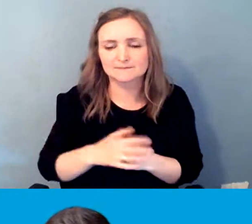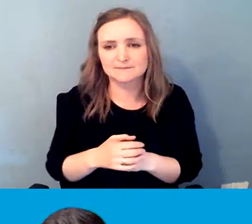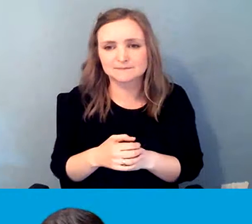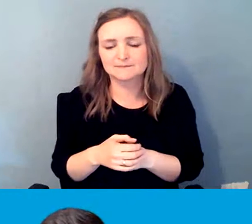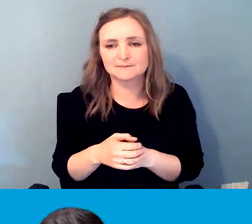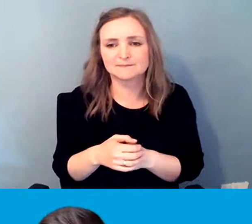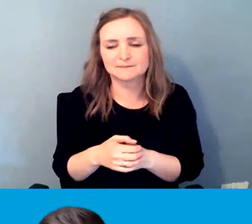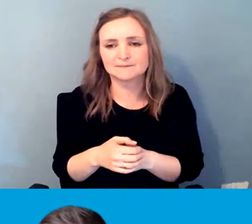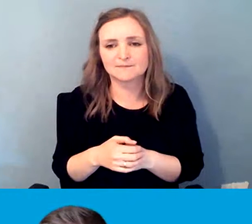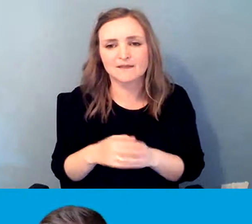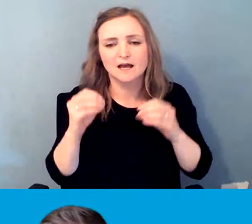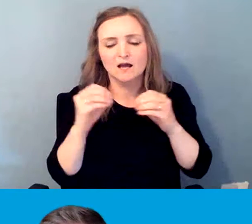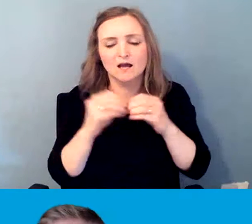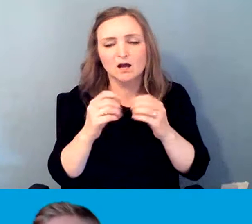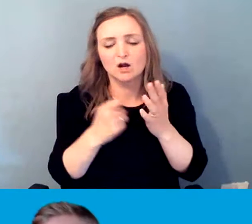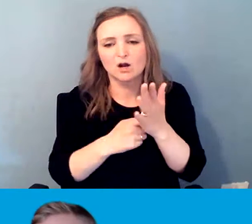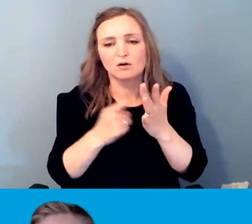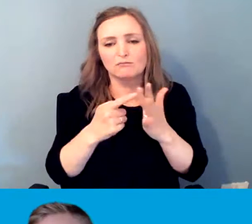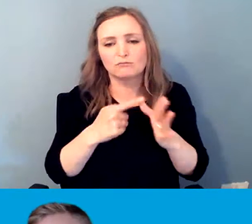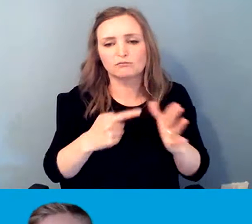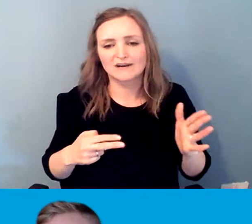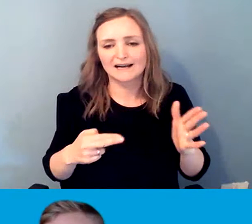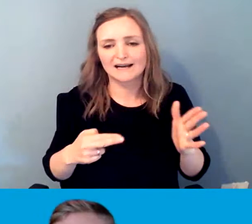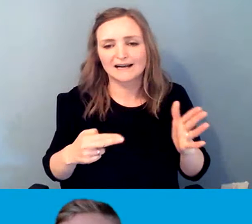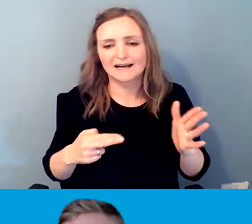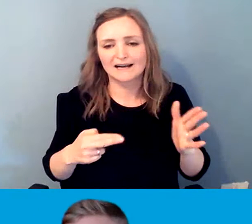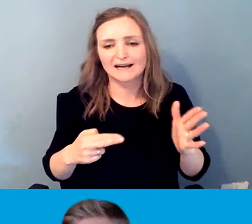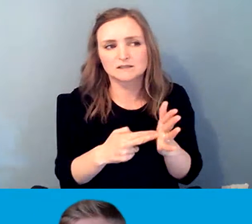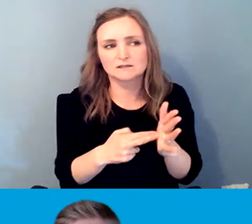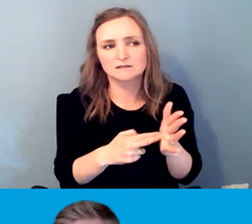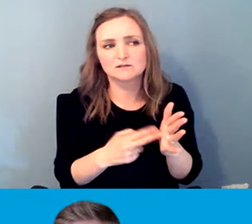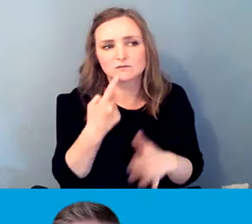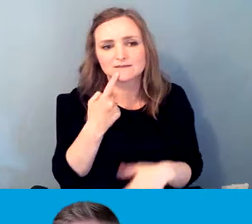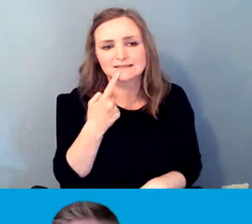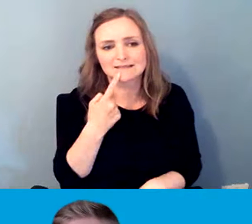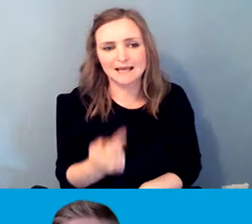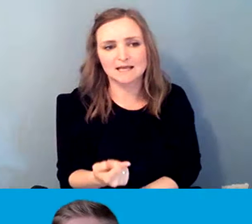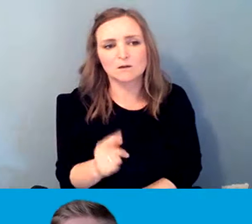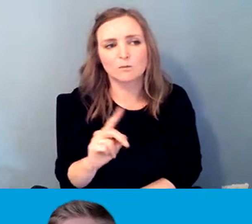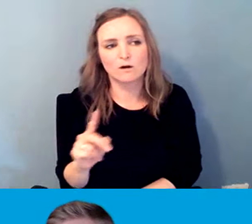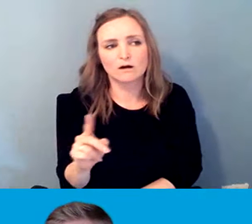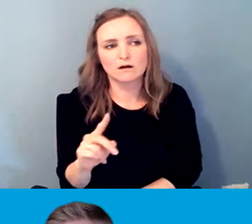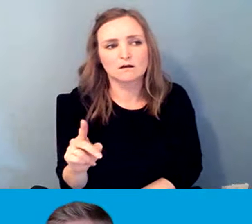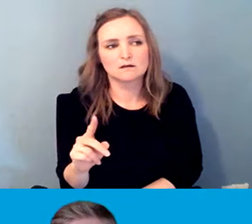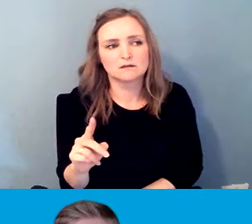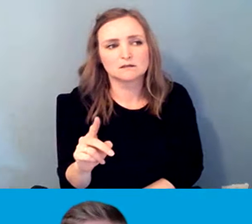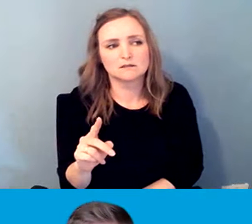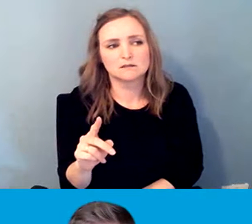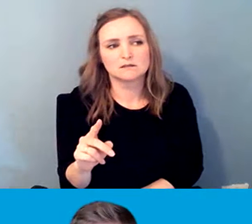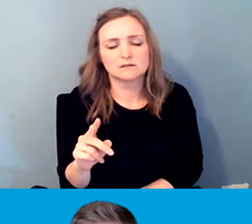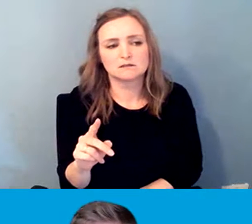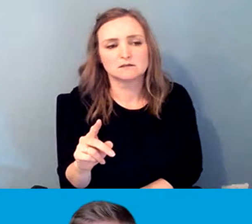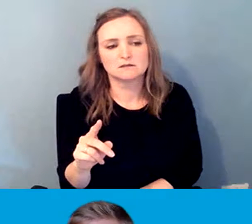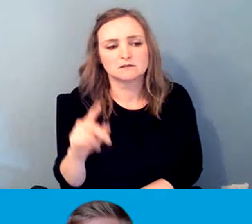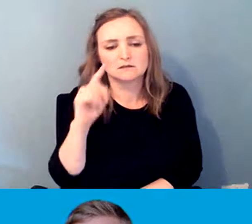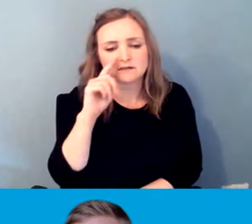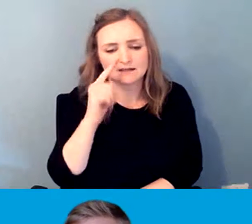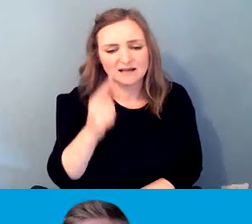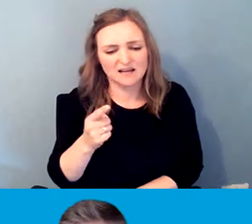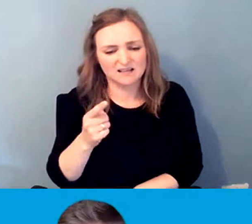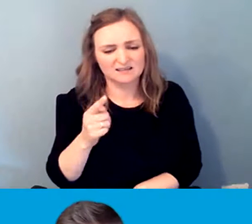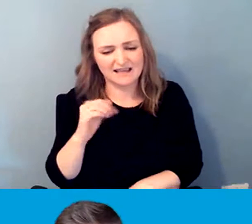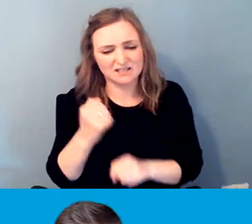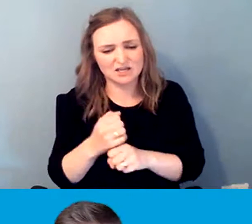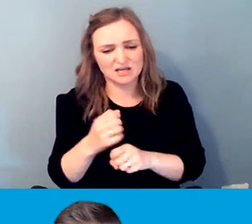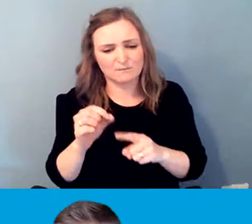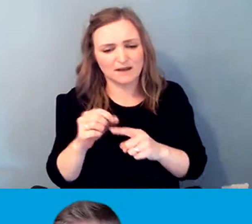And Brian, I take your point on the fact that basically, if you can't get through to a GP in